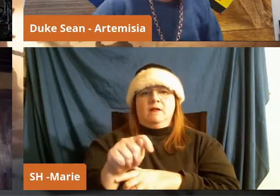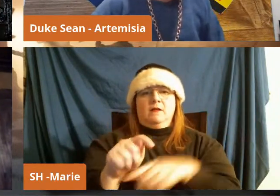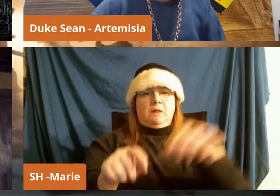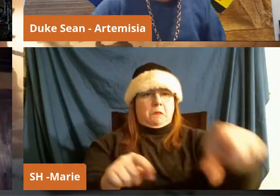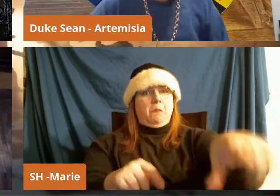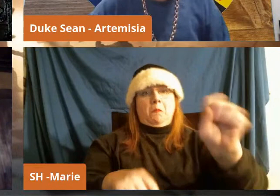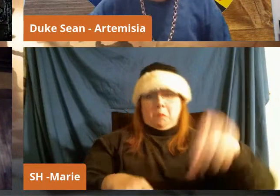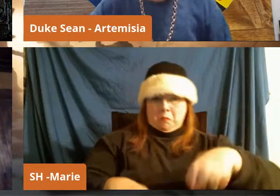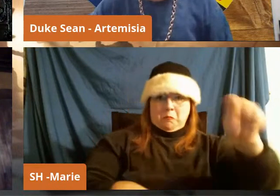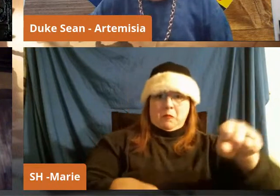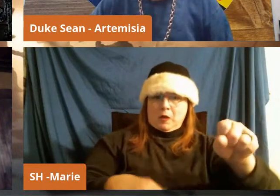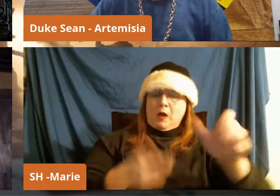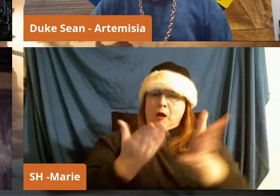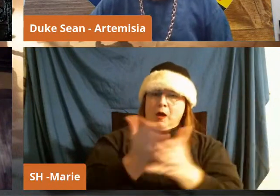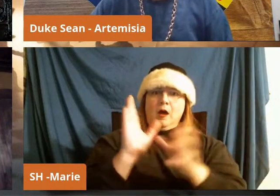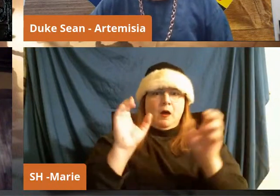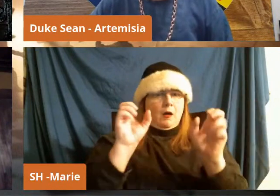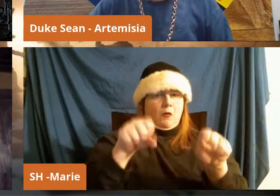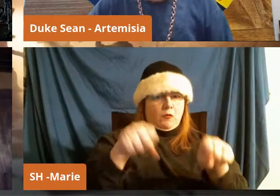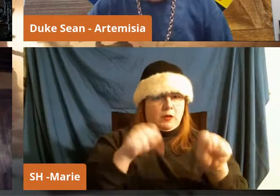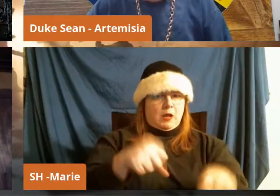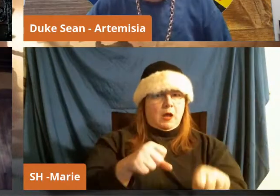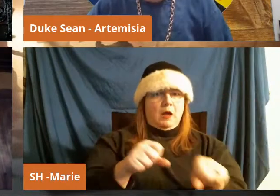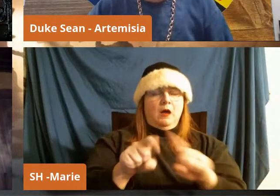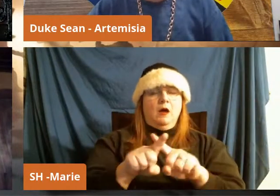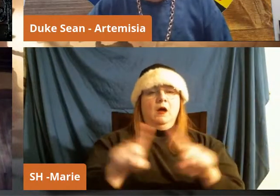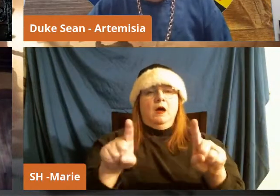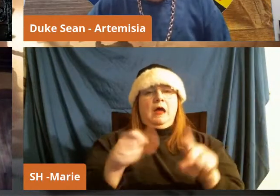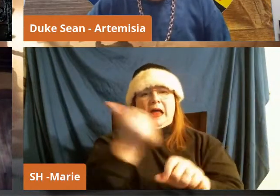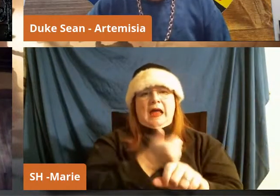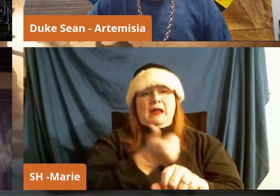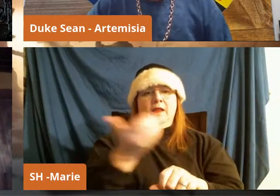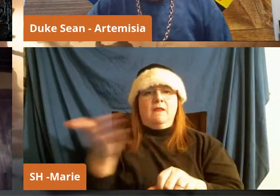Absolutely. I would say, anything,